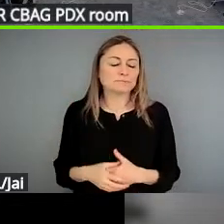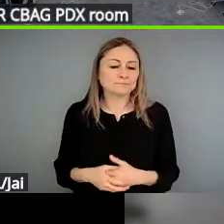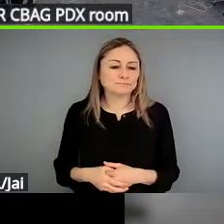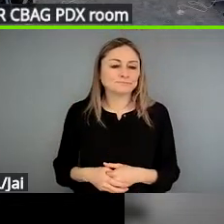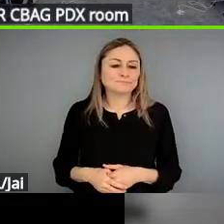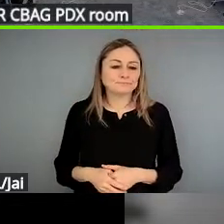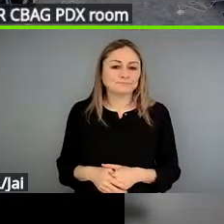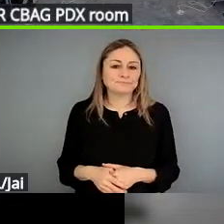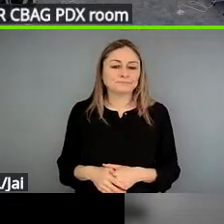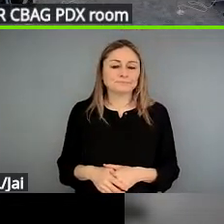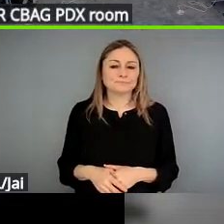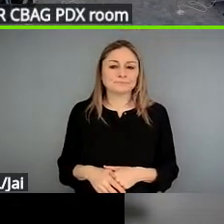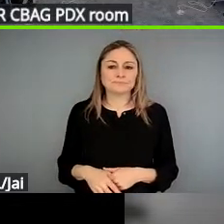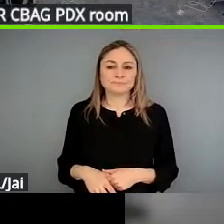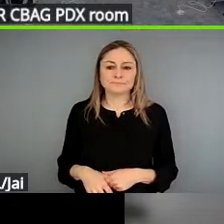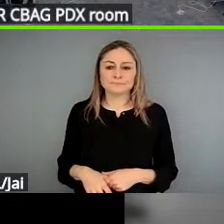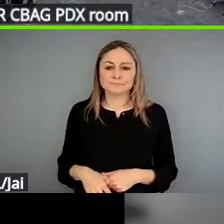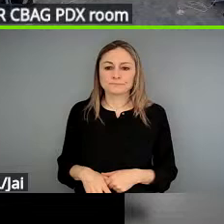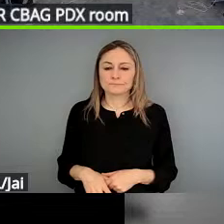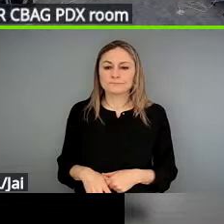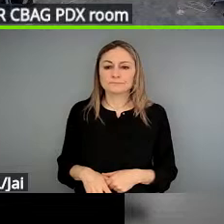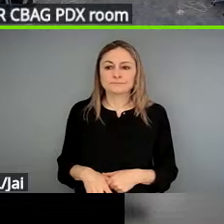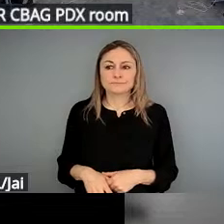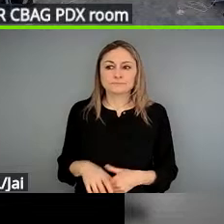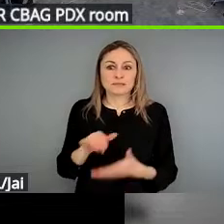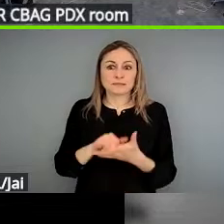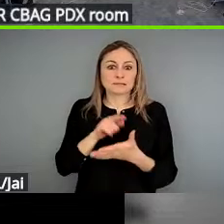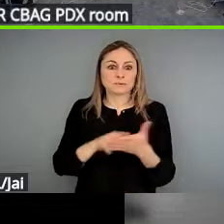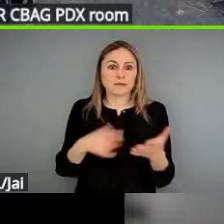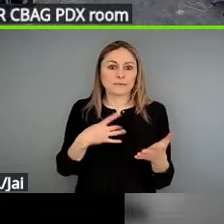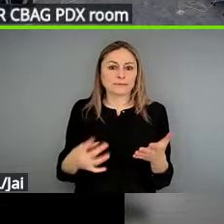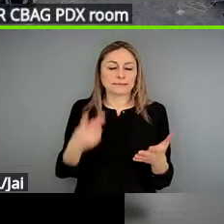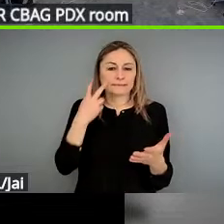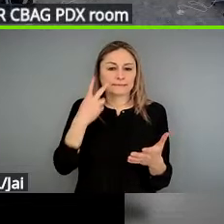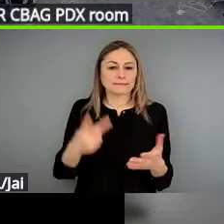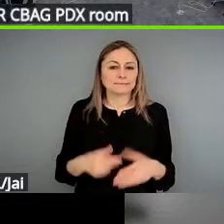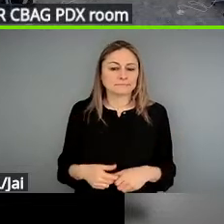And so that's what I'd like to see CB11 say.